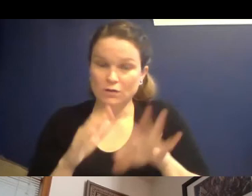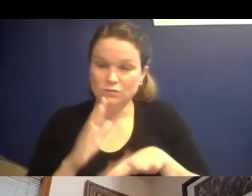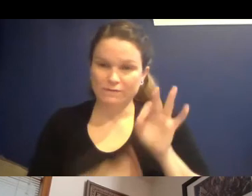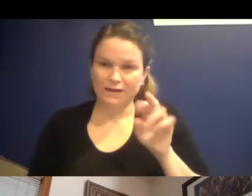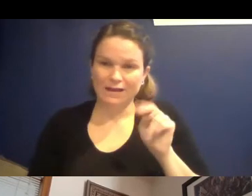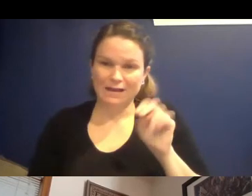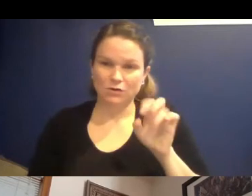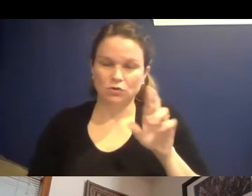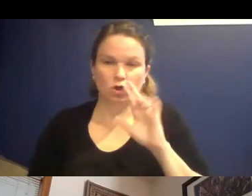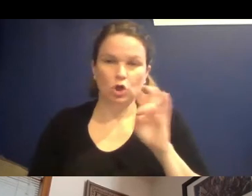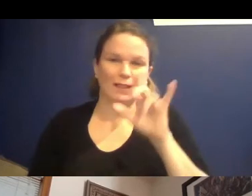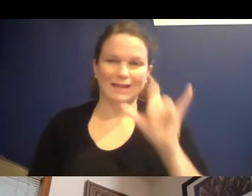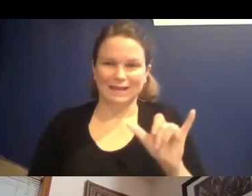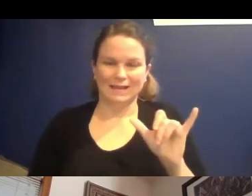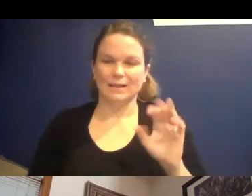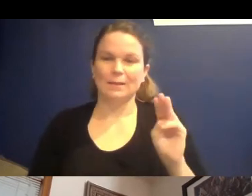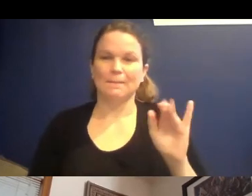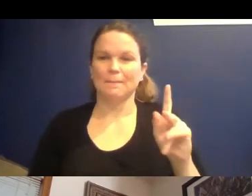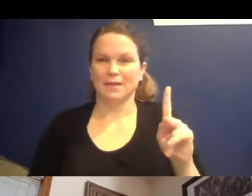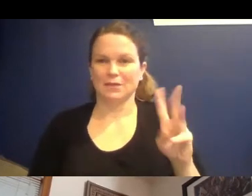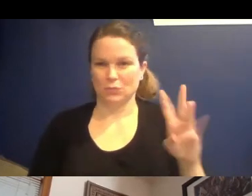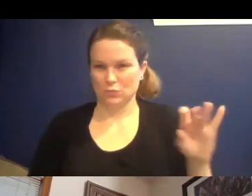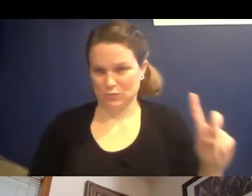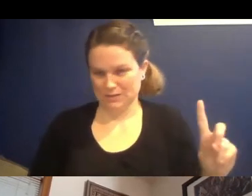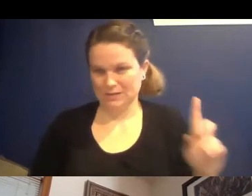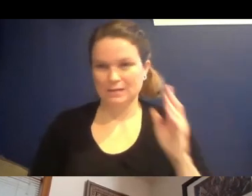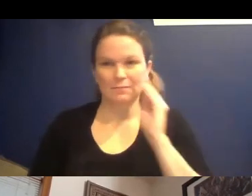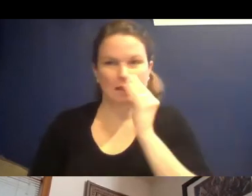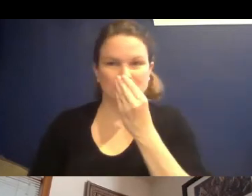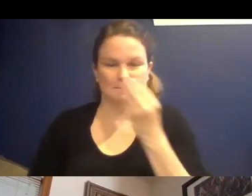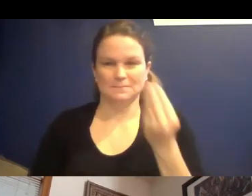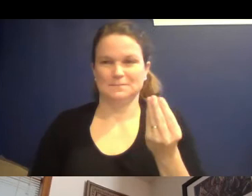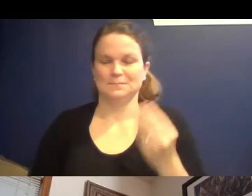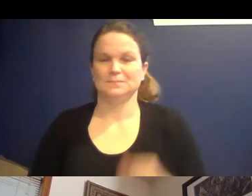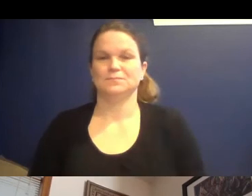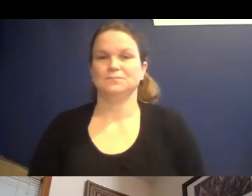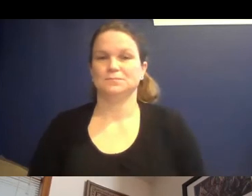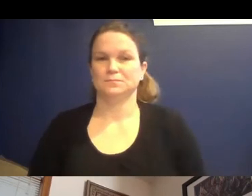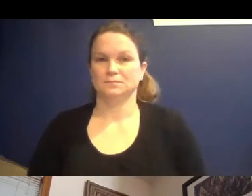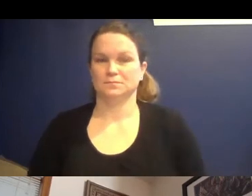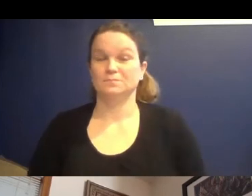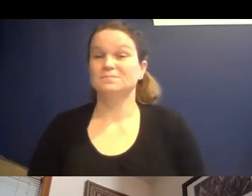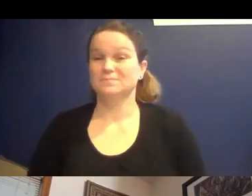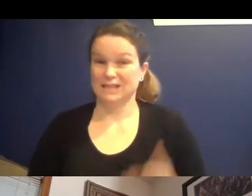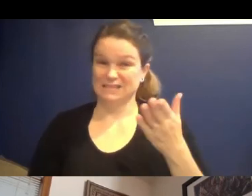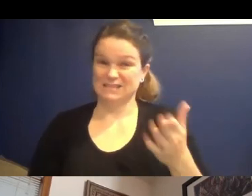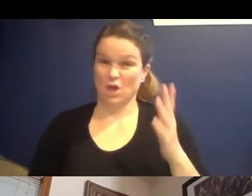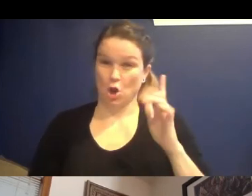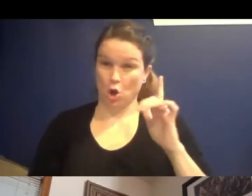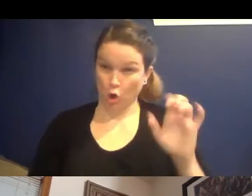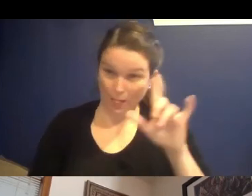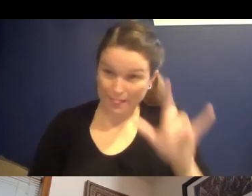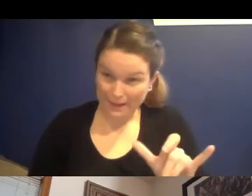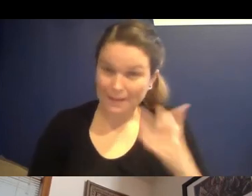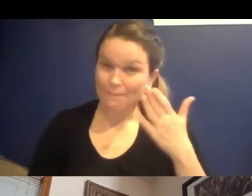on an early milkweed blossom. It also, because it's there early, it might be the